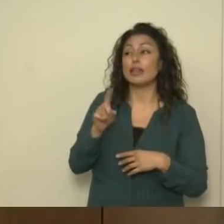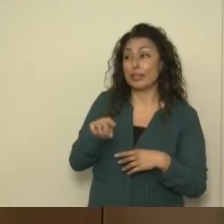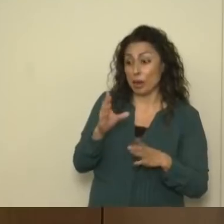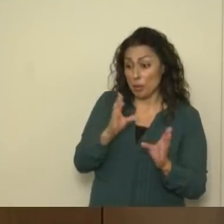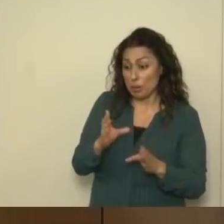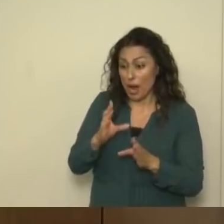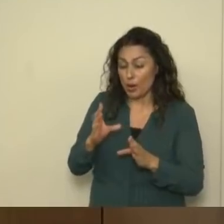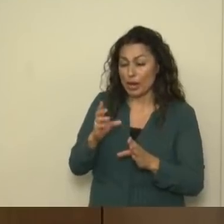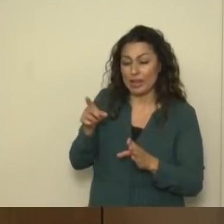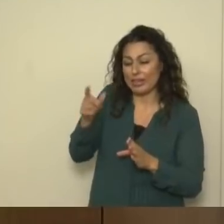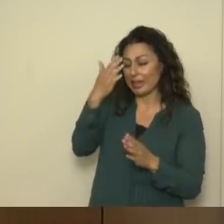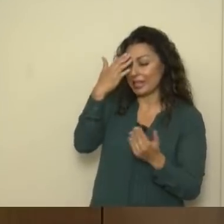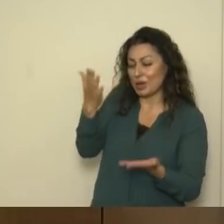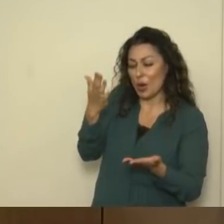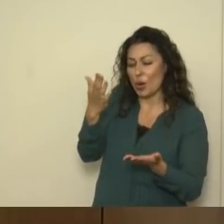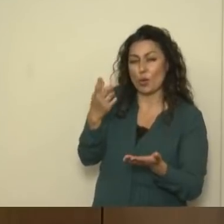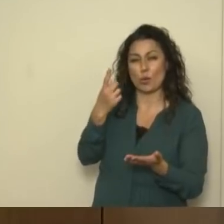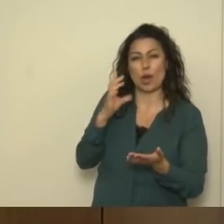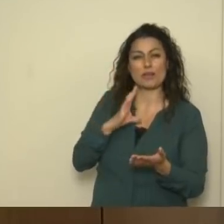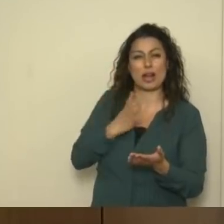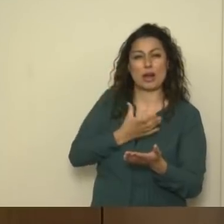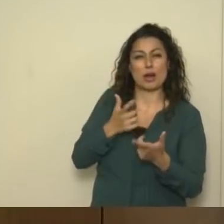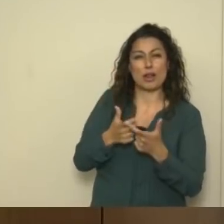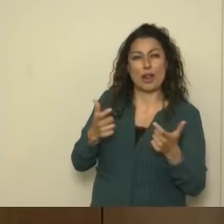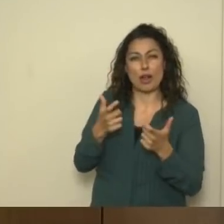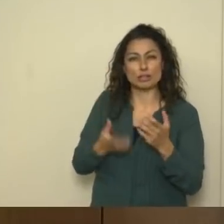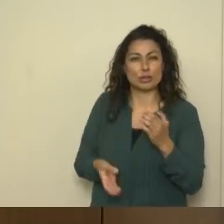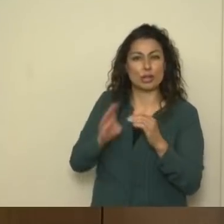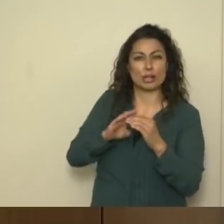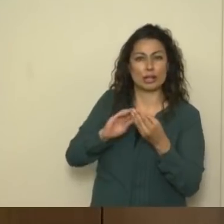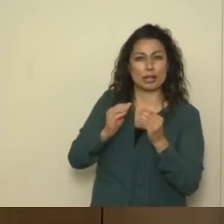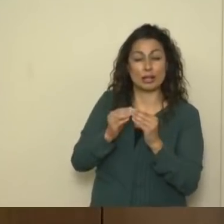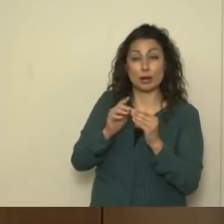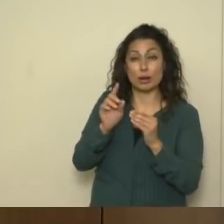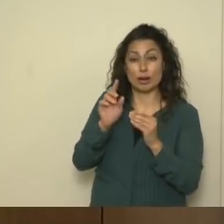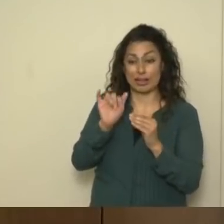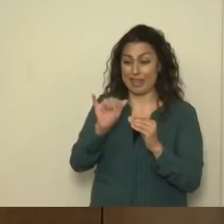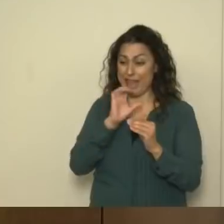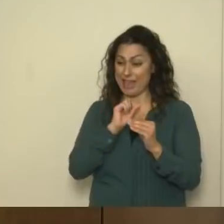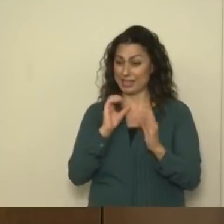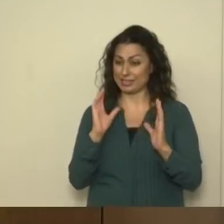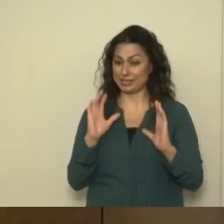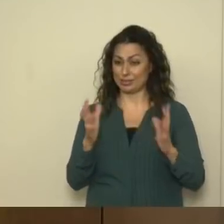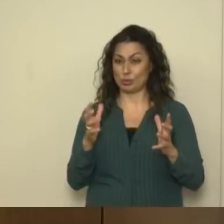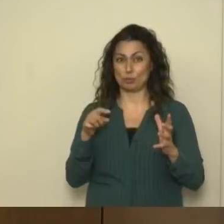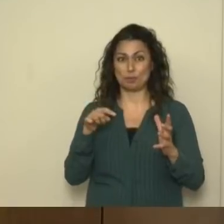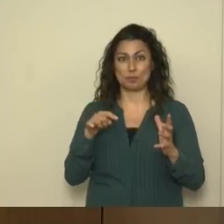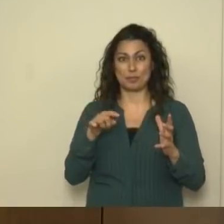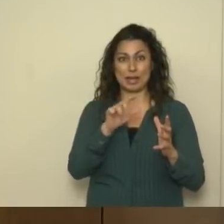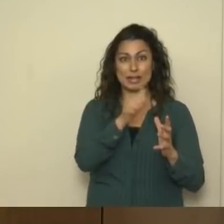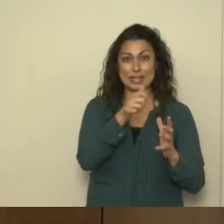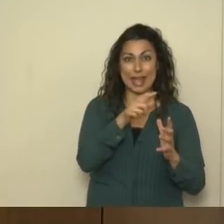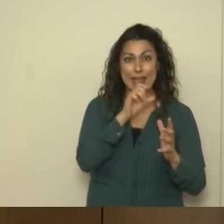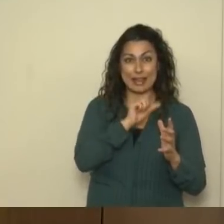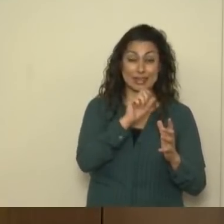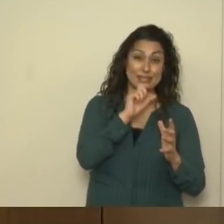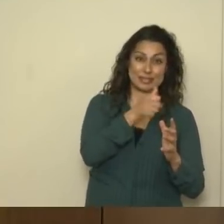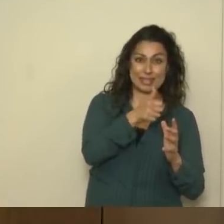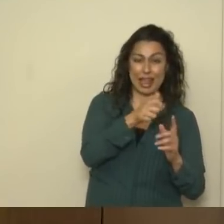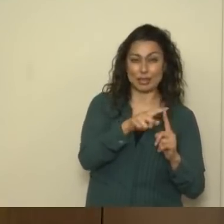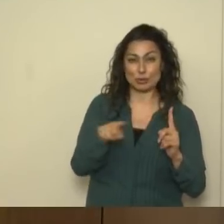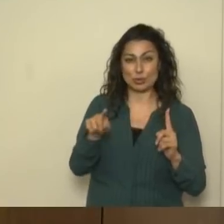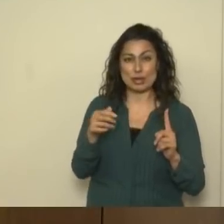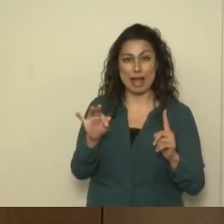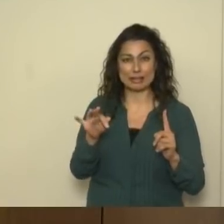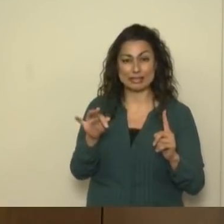sure they didn't know that one of our large increases is in that 10 to 19 age group. These are factors that